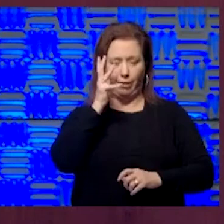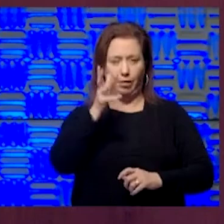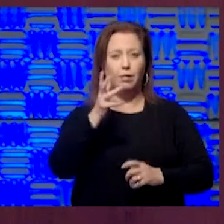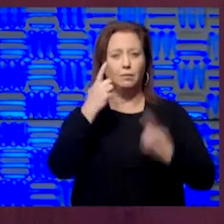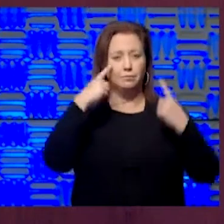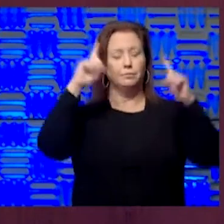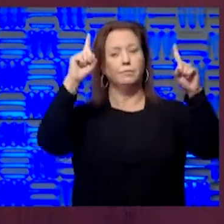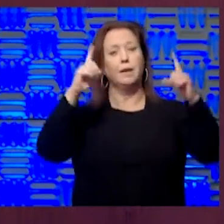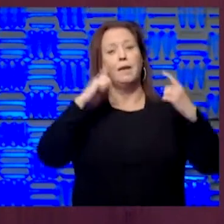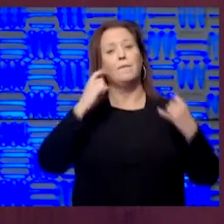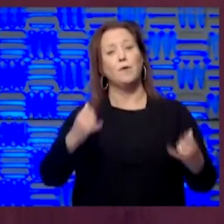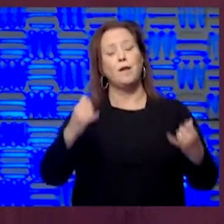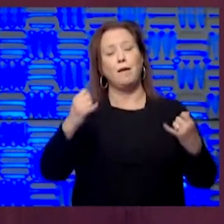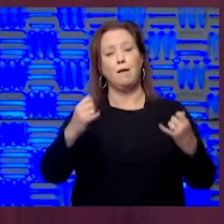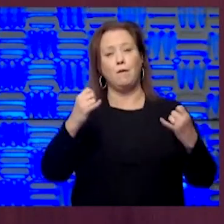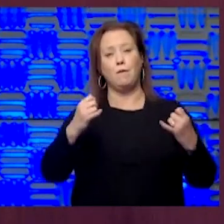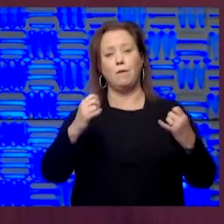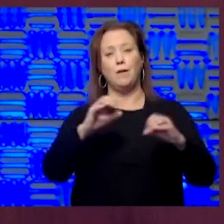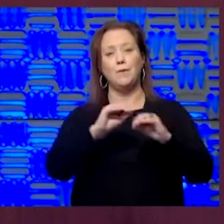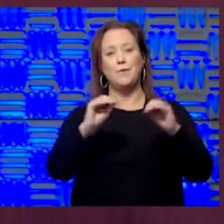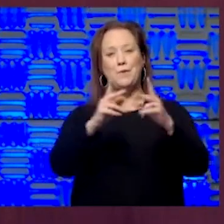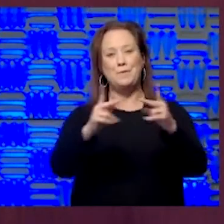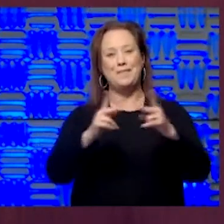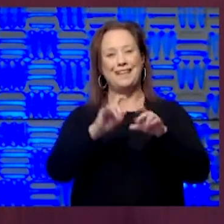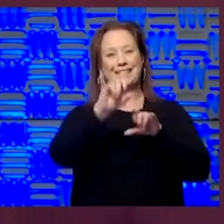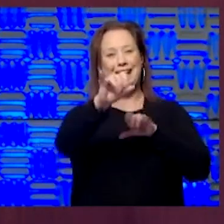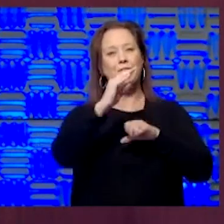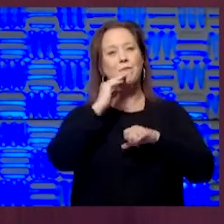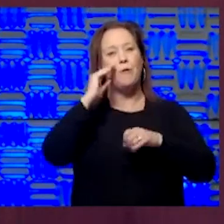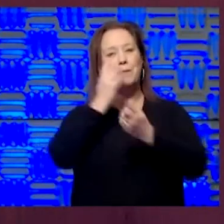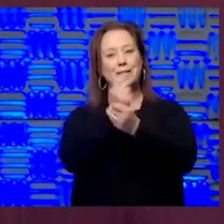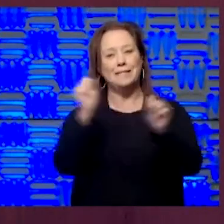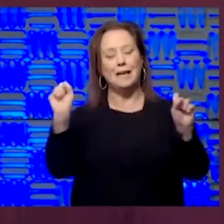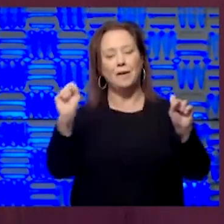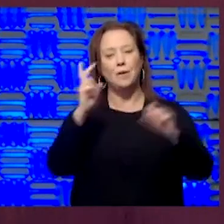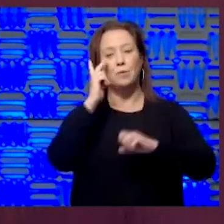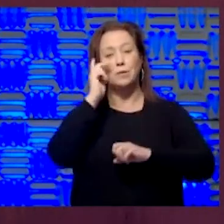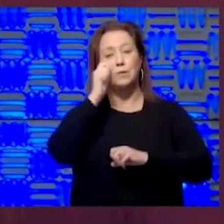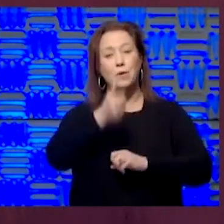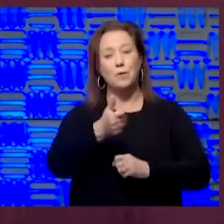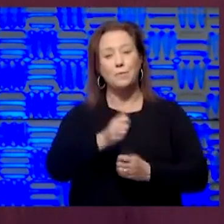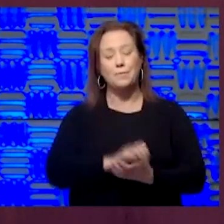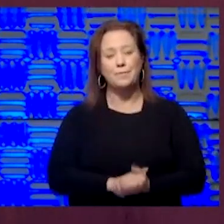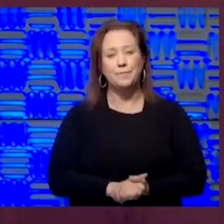we are. But for now, there's no place like home. Stay safe. We'll see you tomorrow.